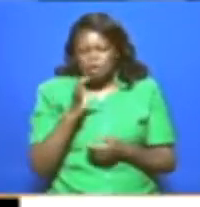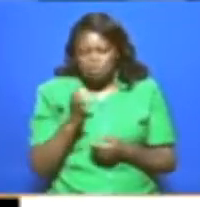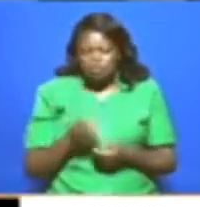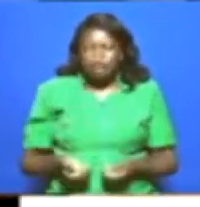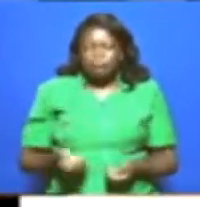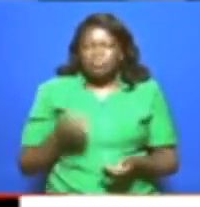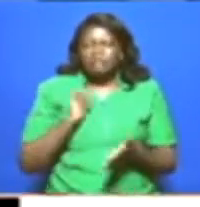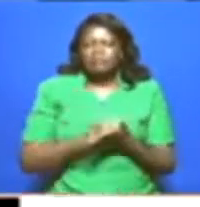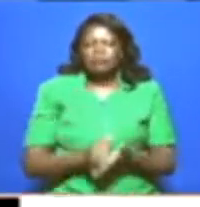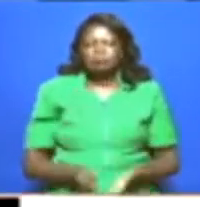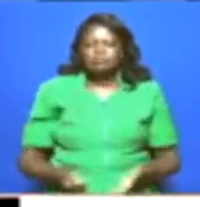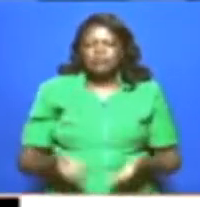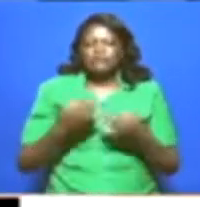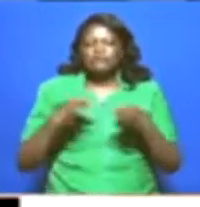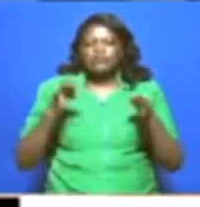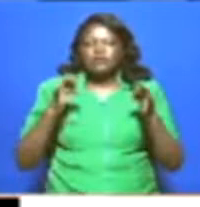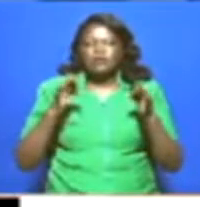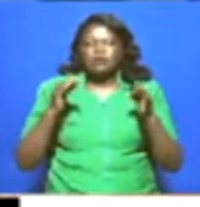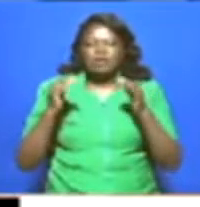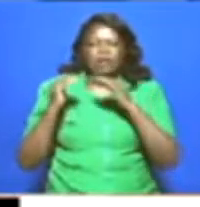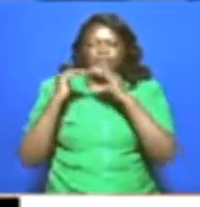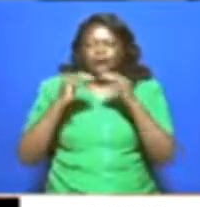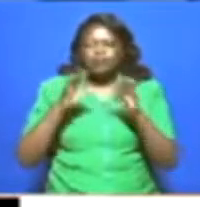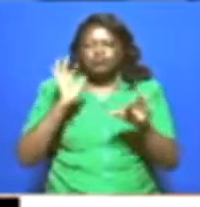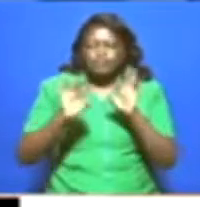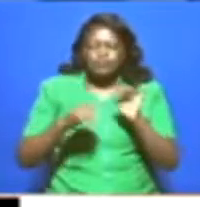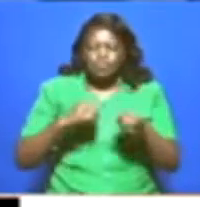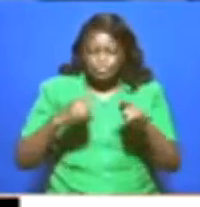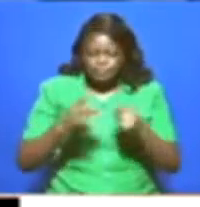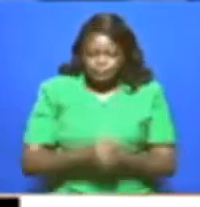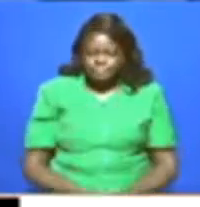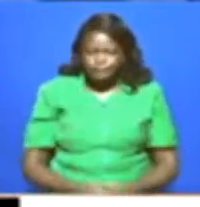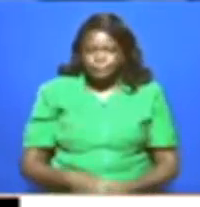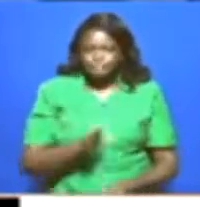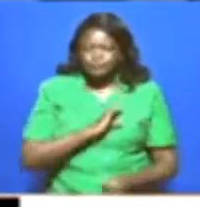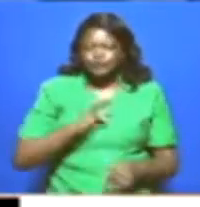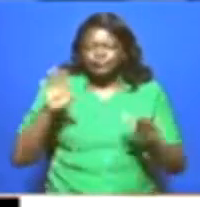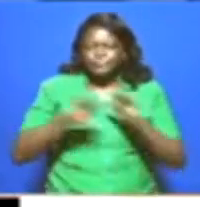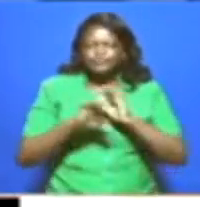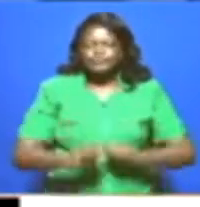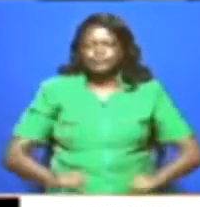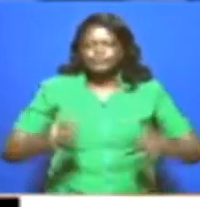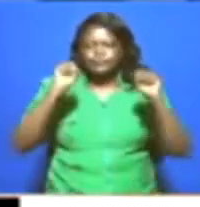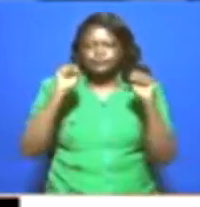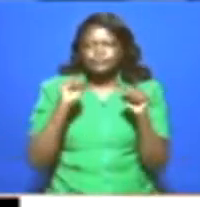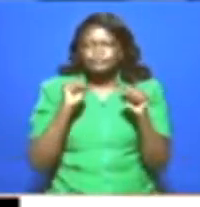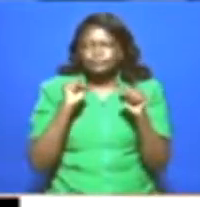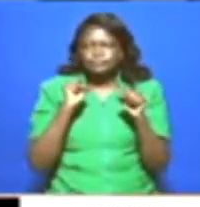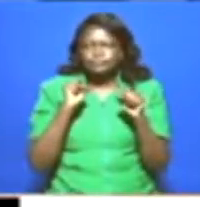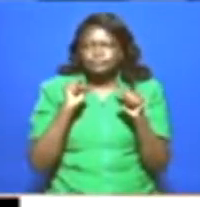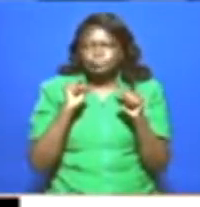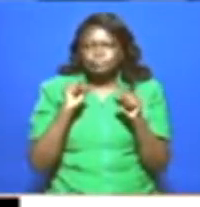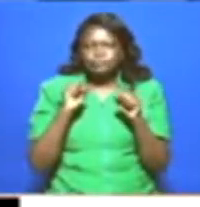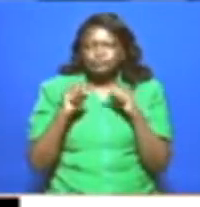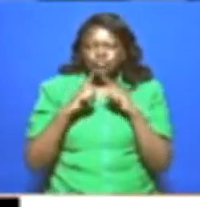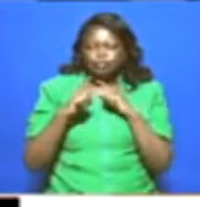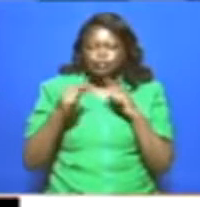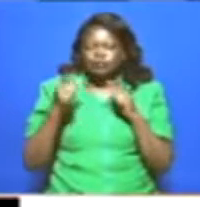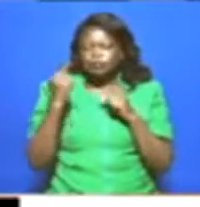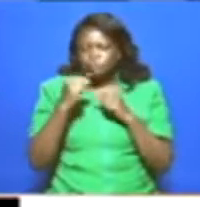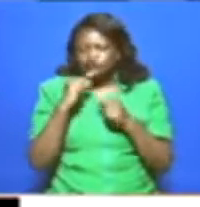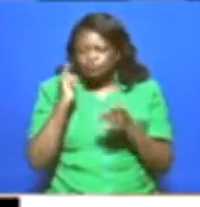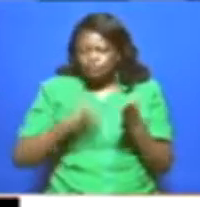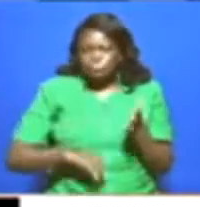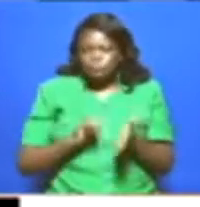nomination process. The party's National Election Board Vice Chairperson Ummi Bashir, who spoke in Garissa, said there